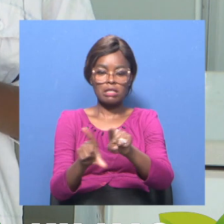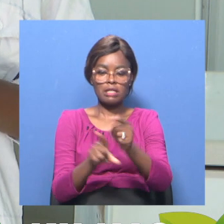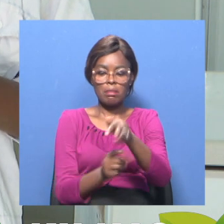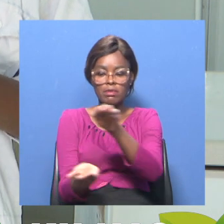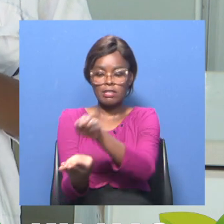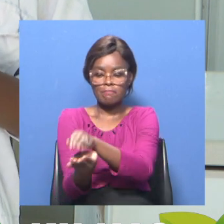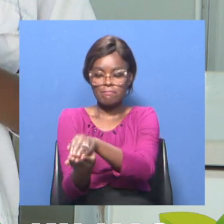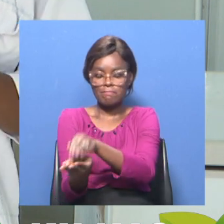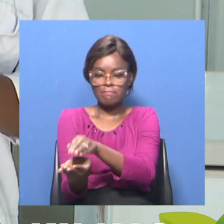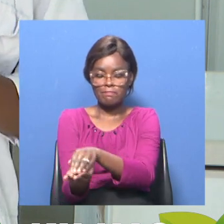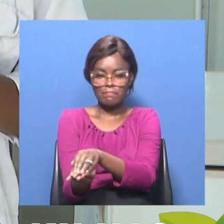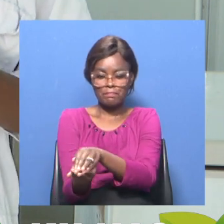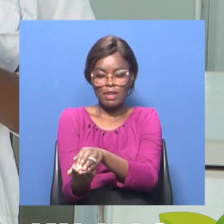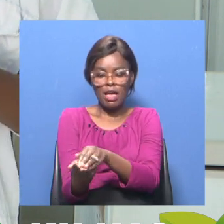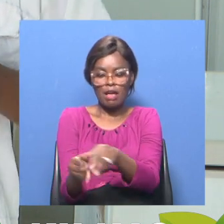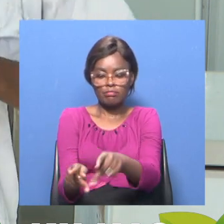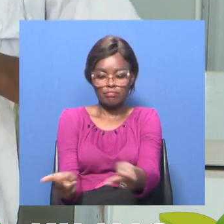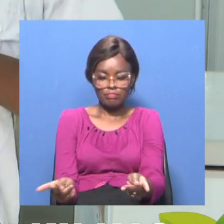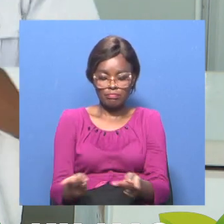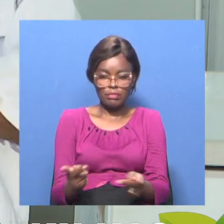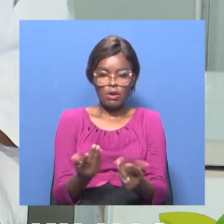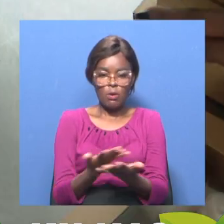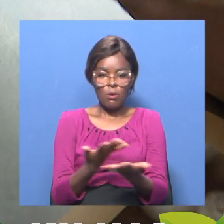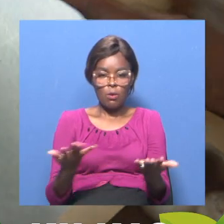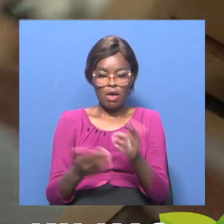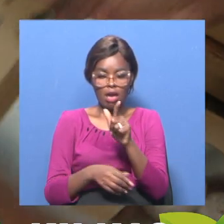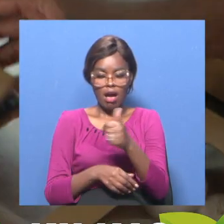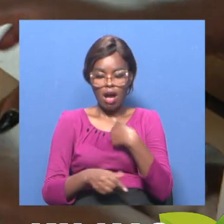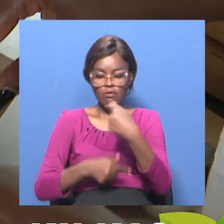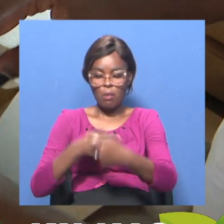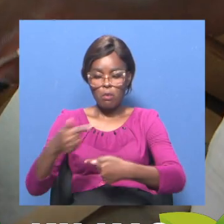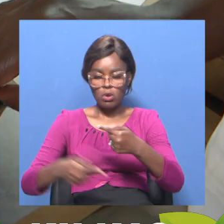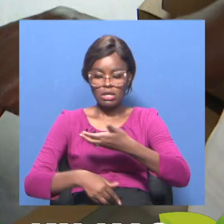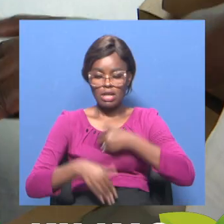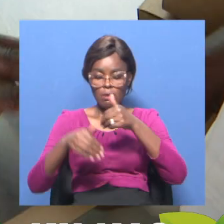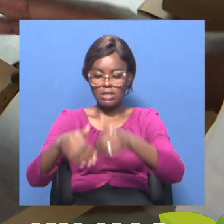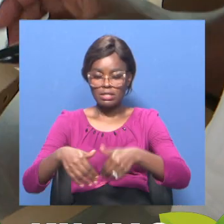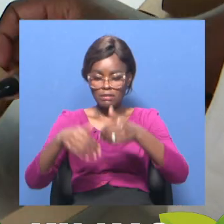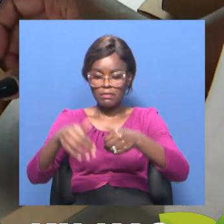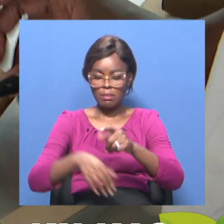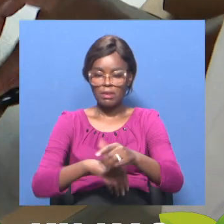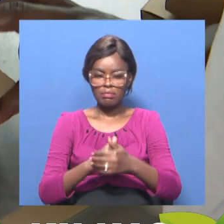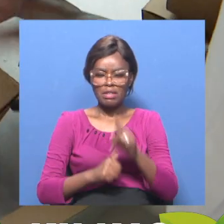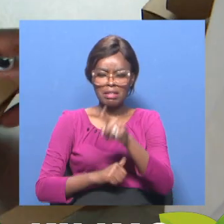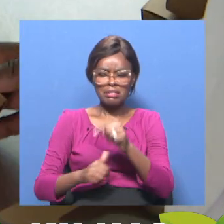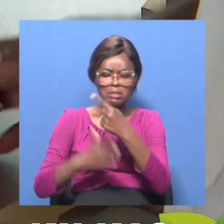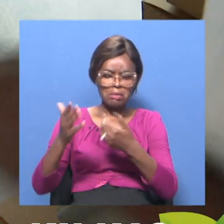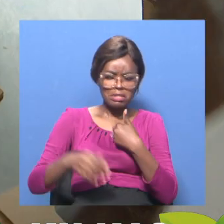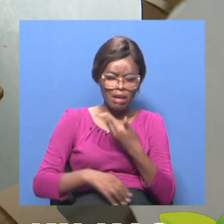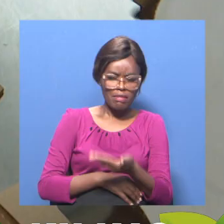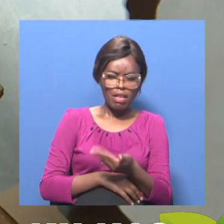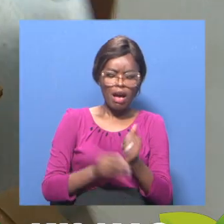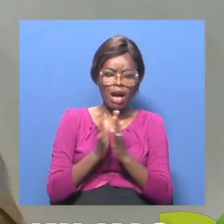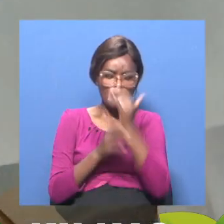storage unit. We do most of our processing on farm. Which variety is this that you have?